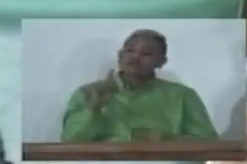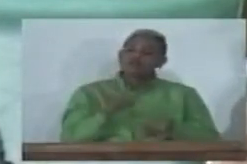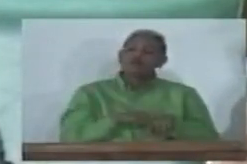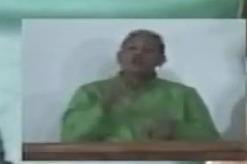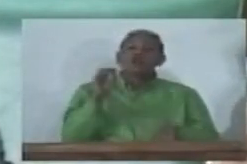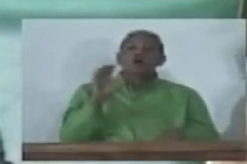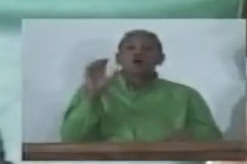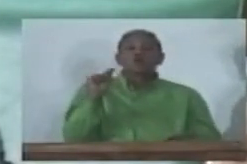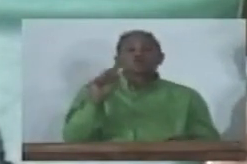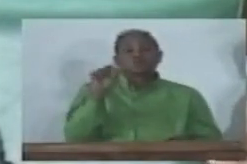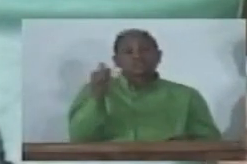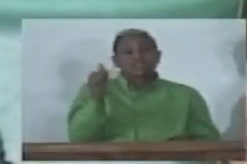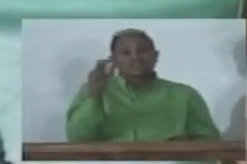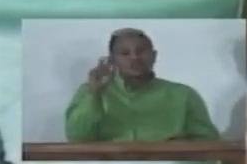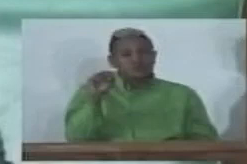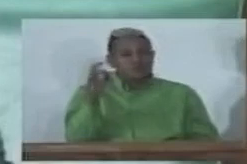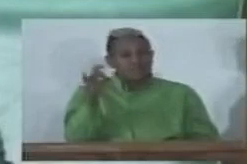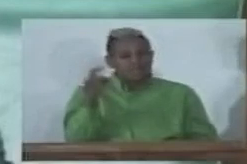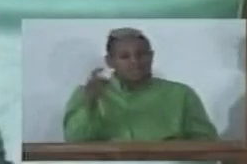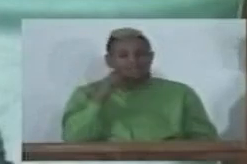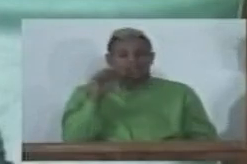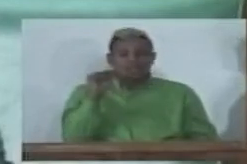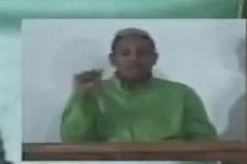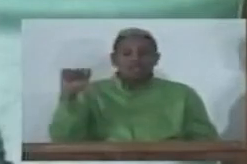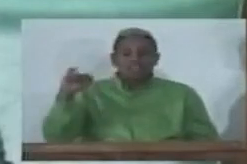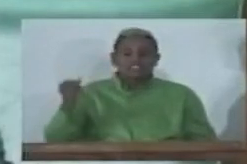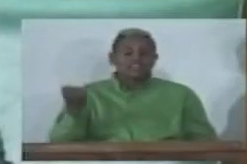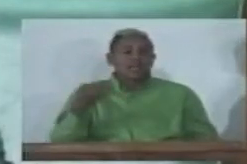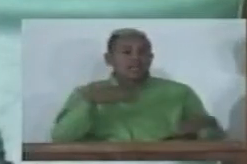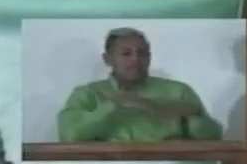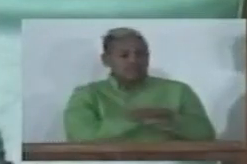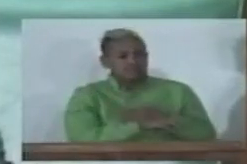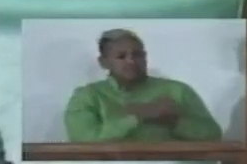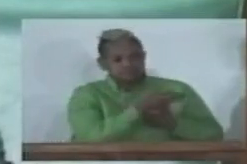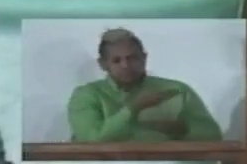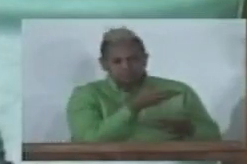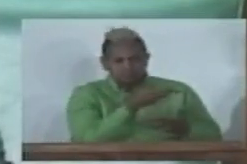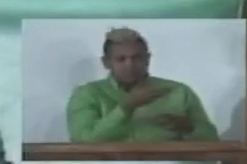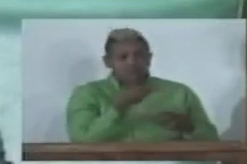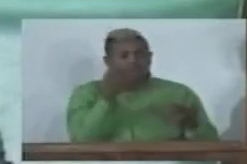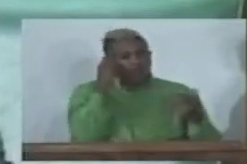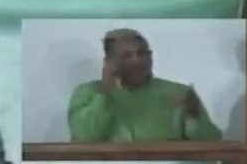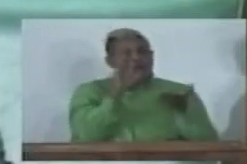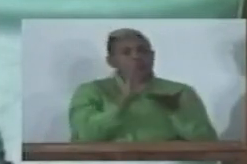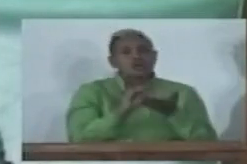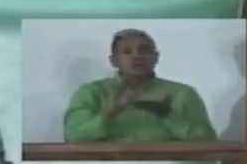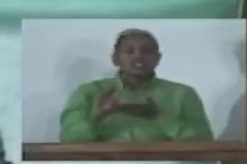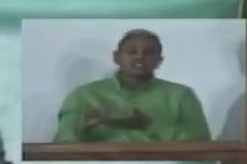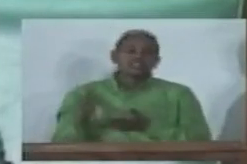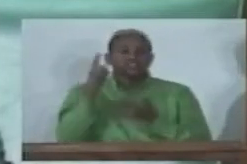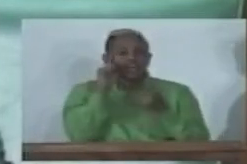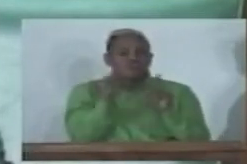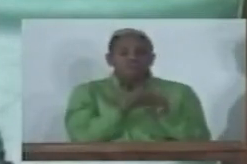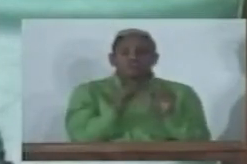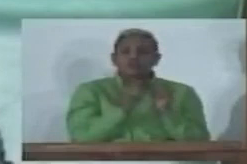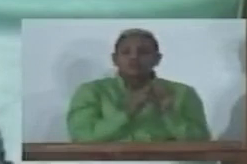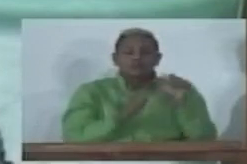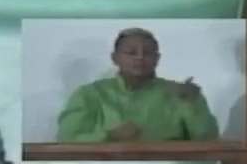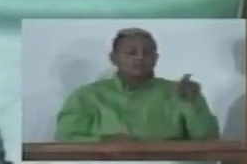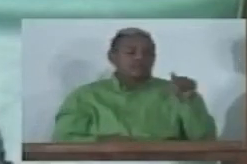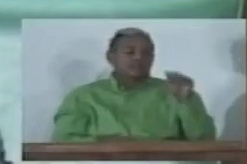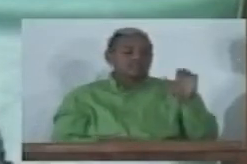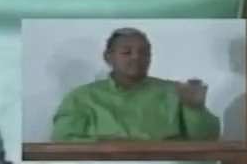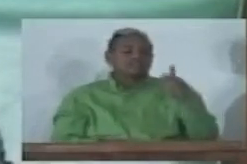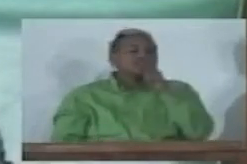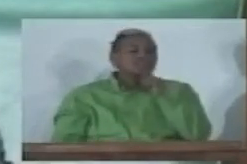10th, 2018, the AAJ entered into a concession agreement with PAC Kingston